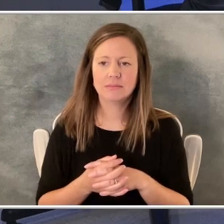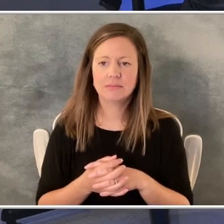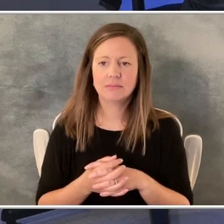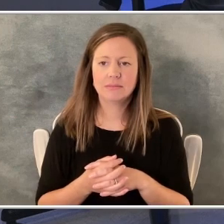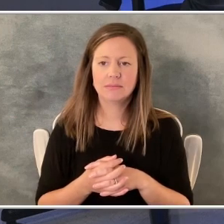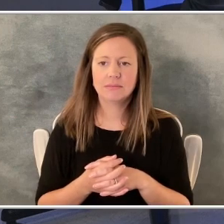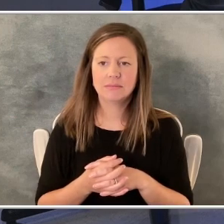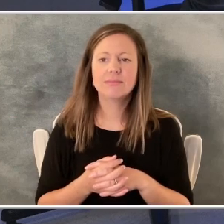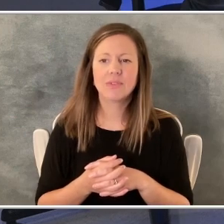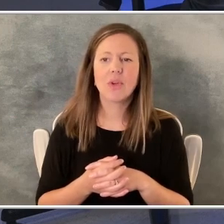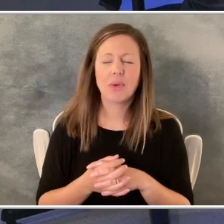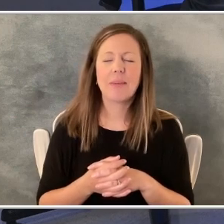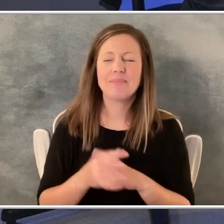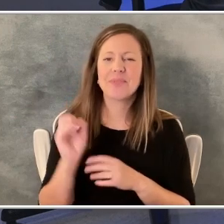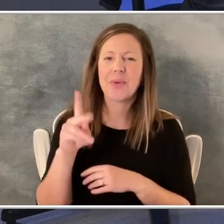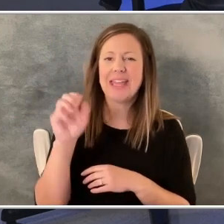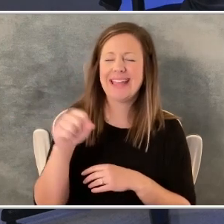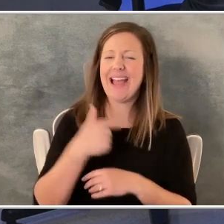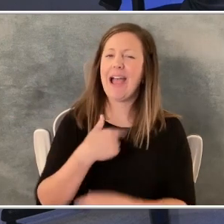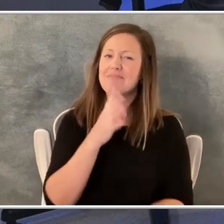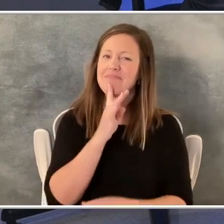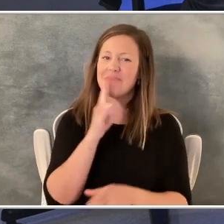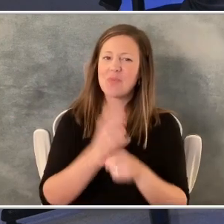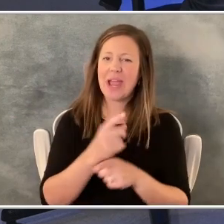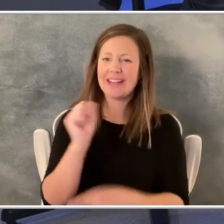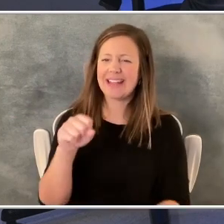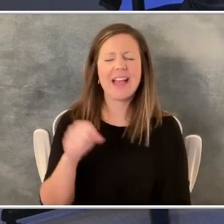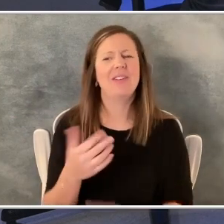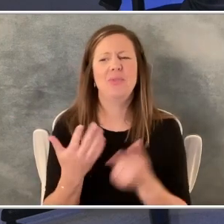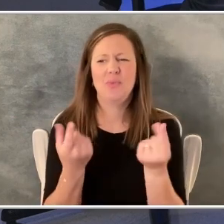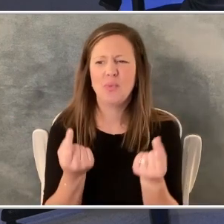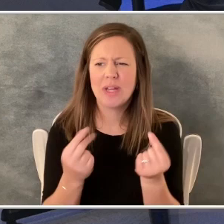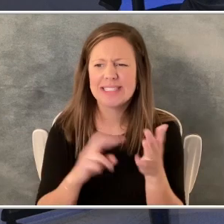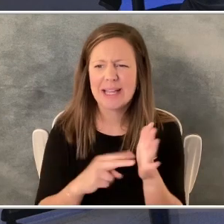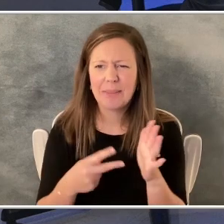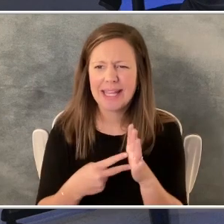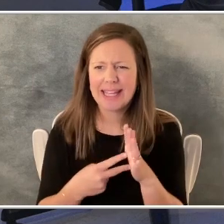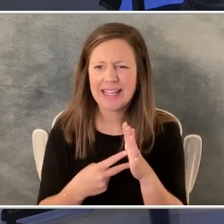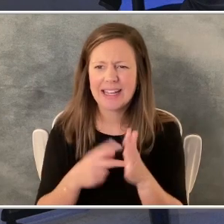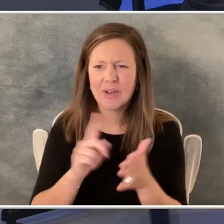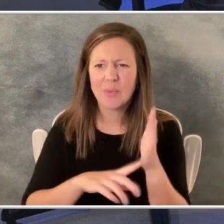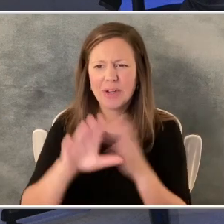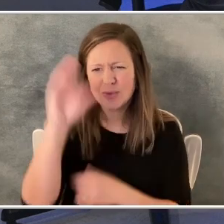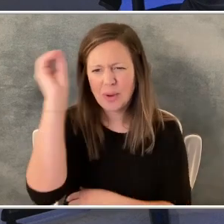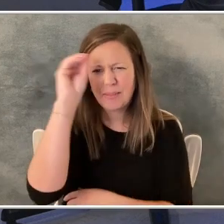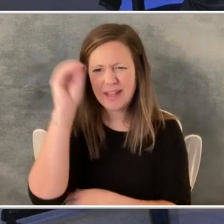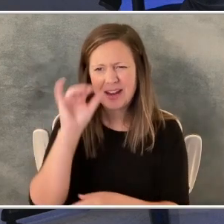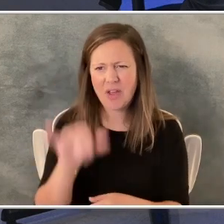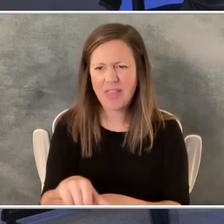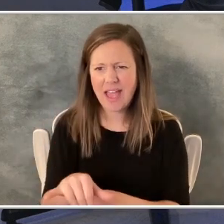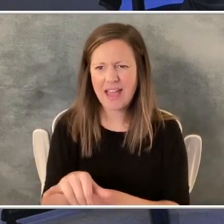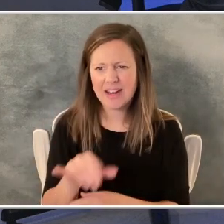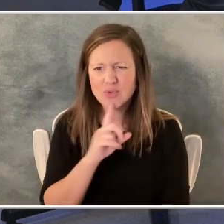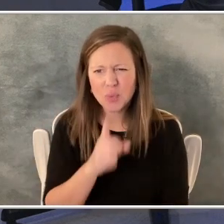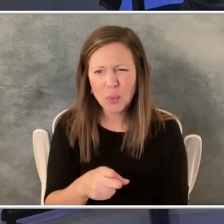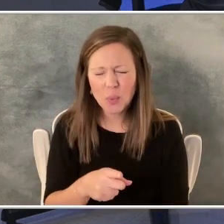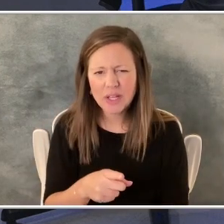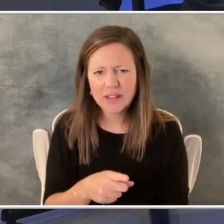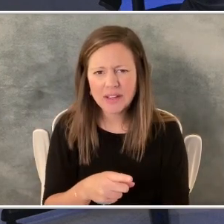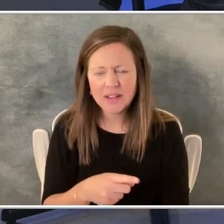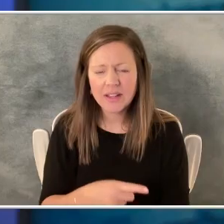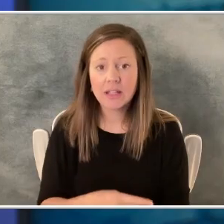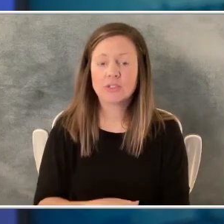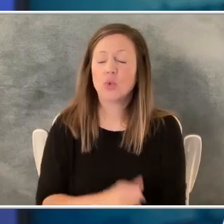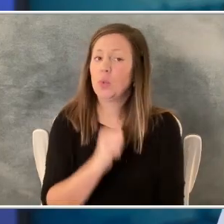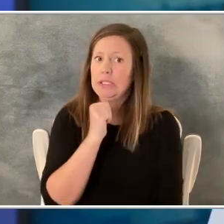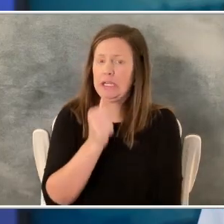Remission, yeah, spontaneous remission. What is spontaneous remission, and what is your opinion on this? And is that true? Not to my knowledge. I'm